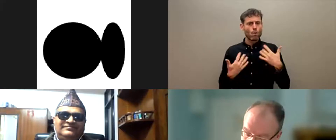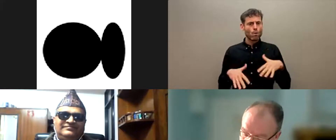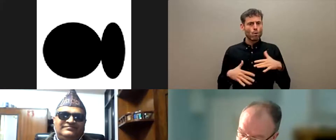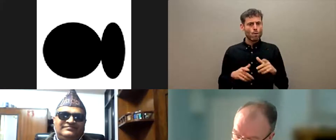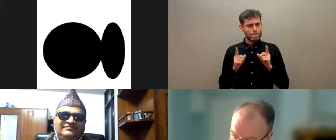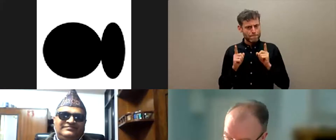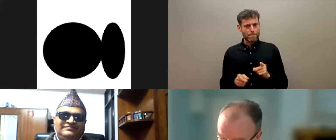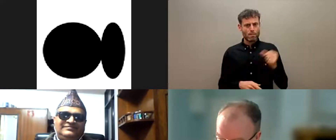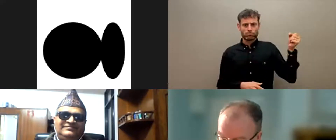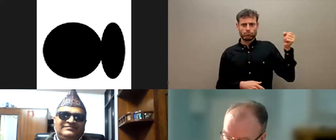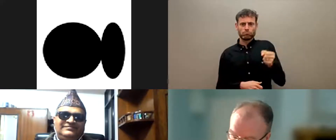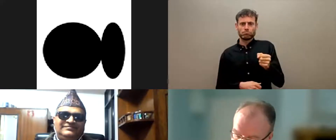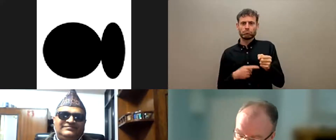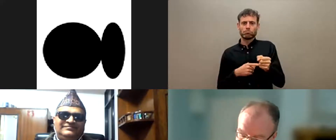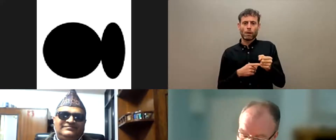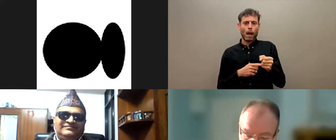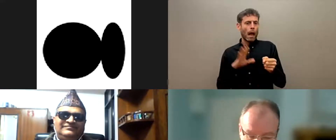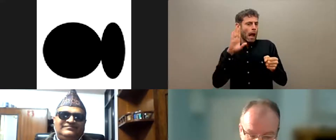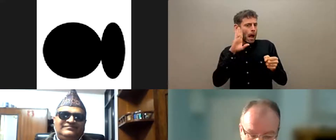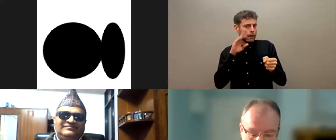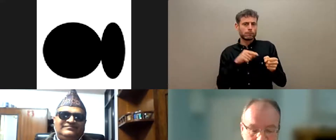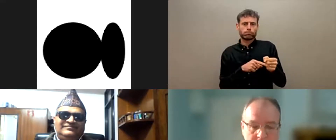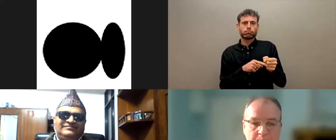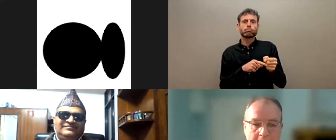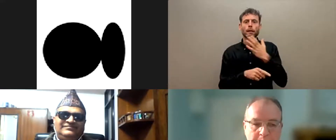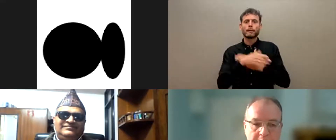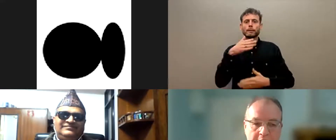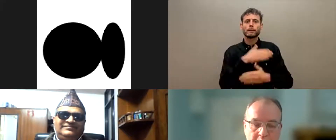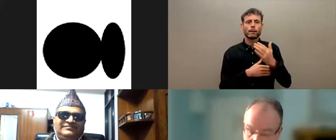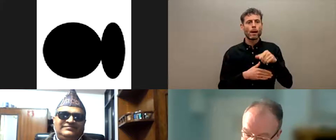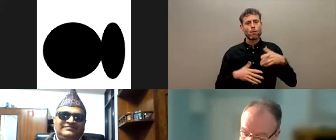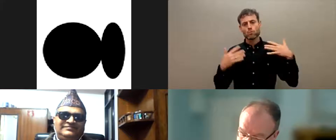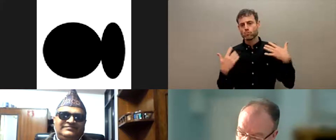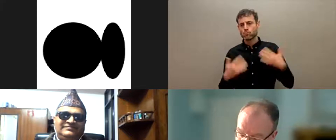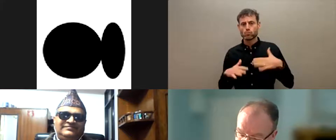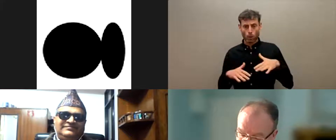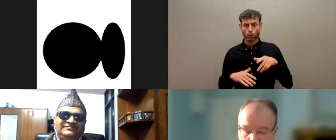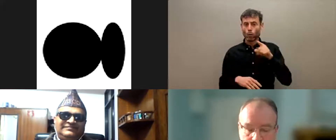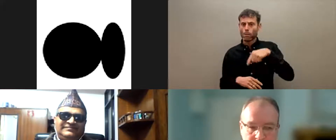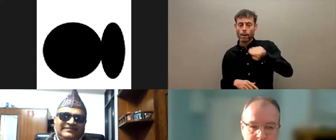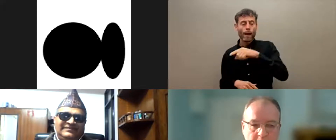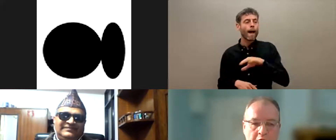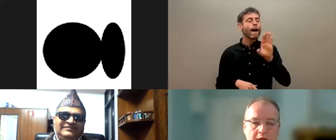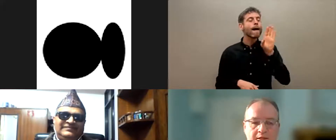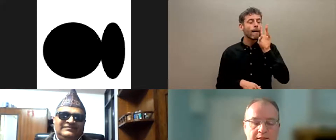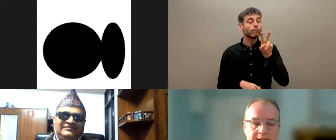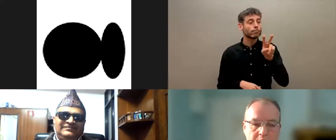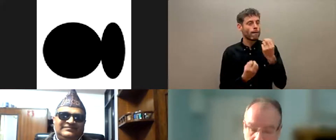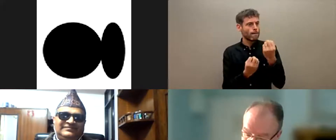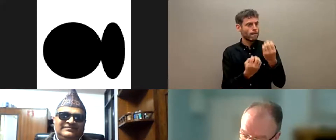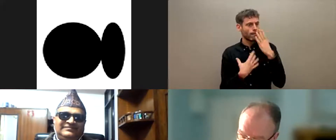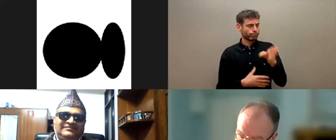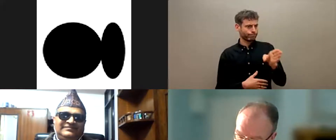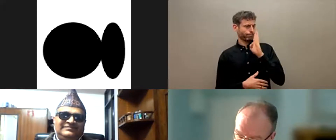that effect, that you know, that it brings it to people's attention, people with disability coming to the fore. It's